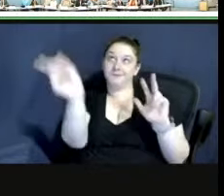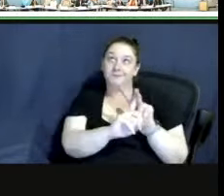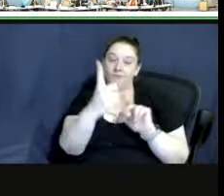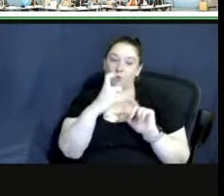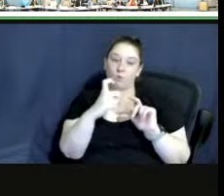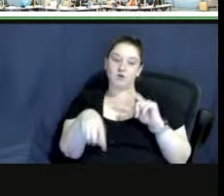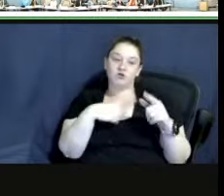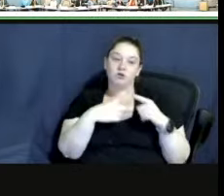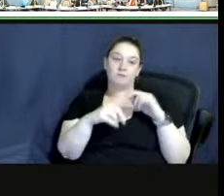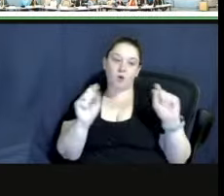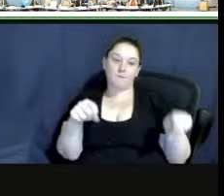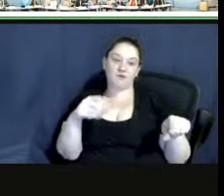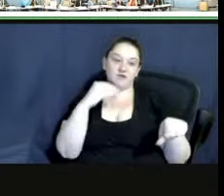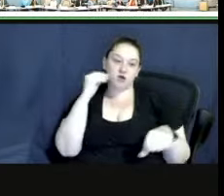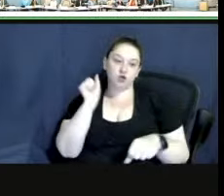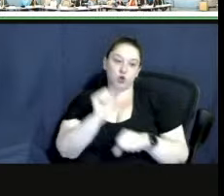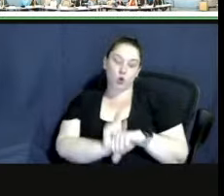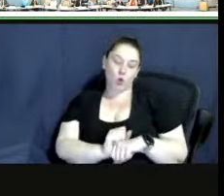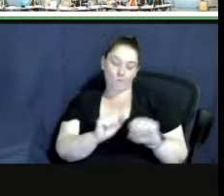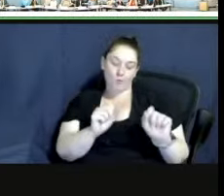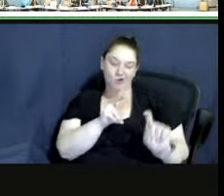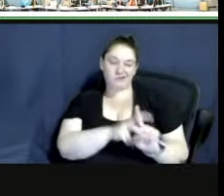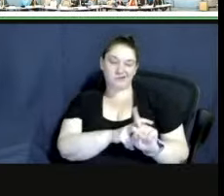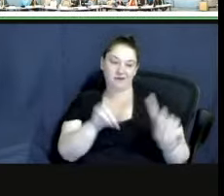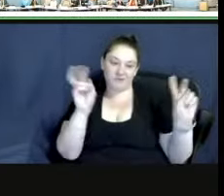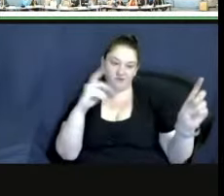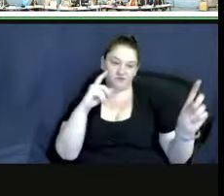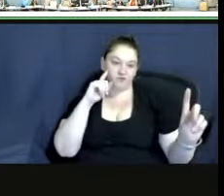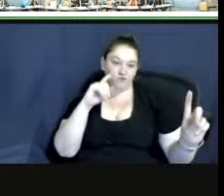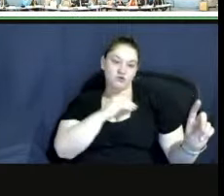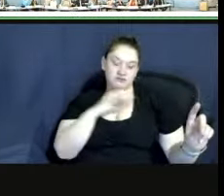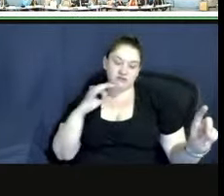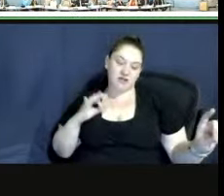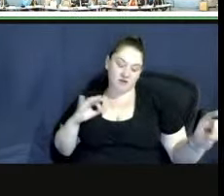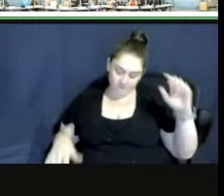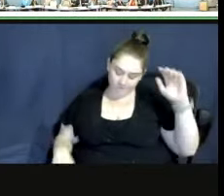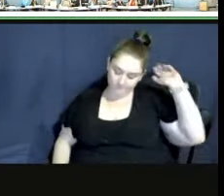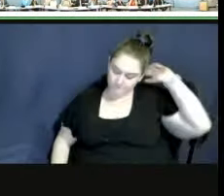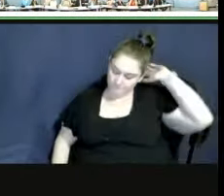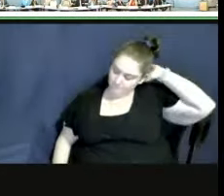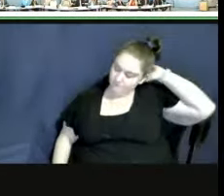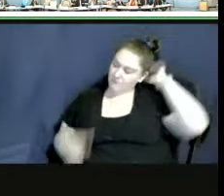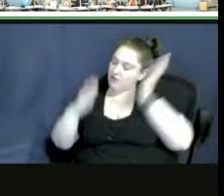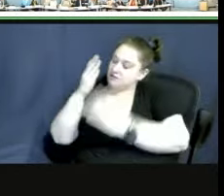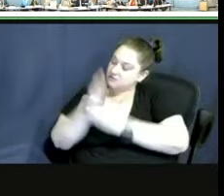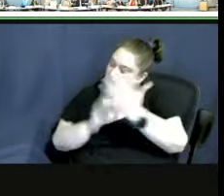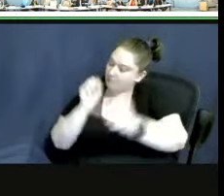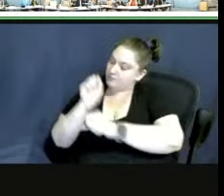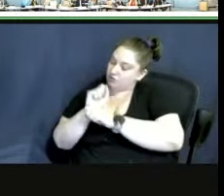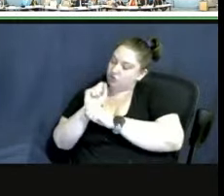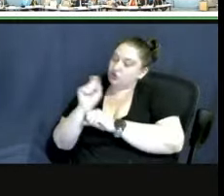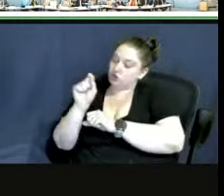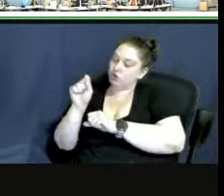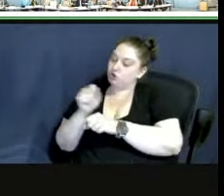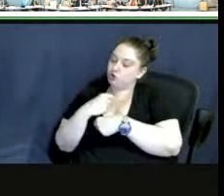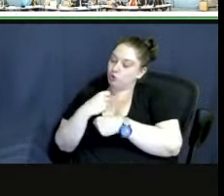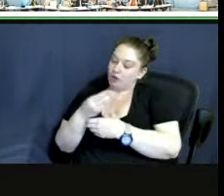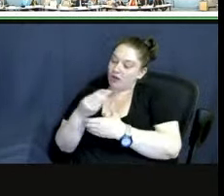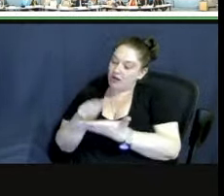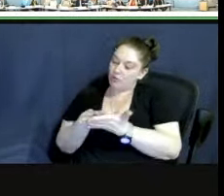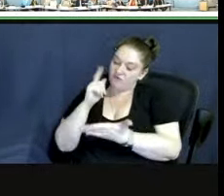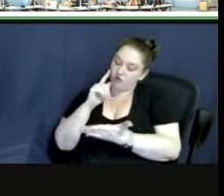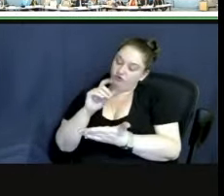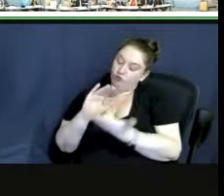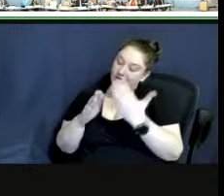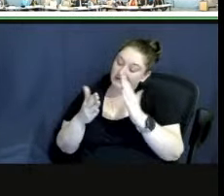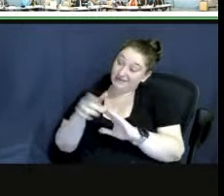potential homework assignments, I suppose, for our staff. Some positions do create revenue for the city. And did the